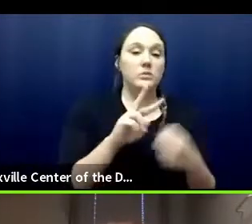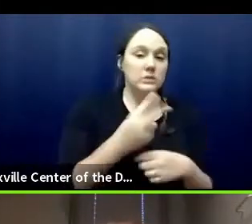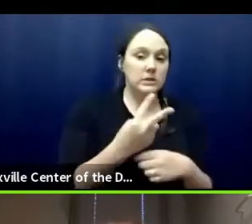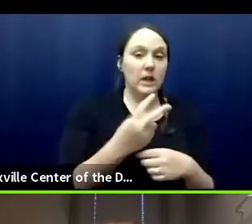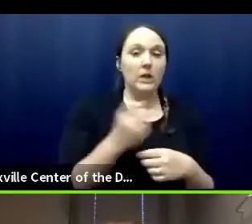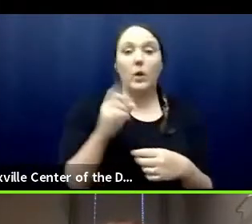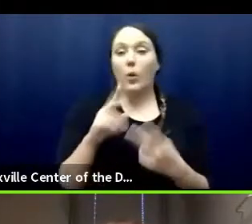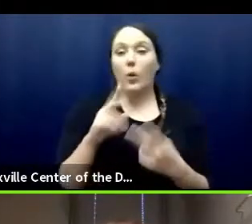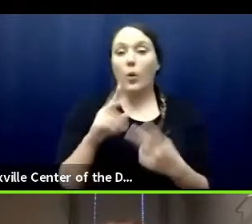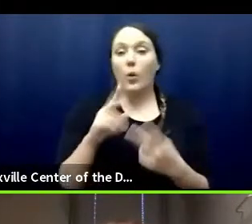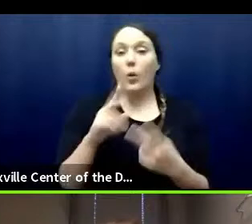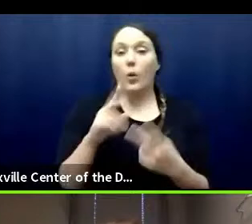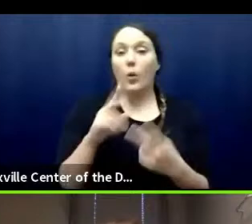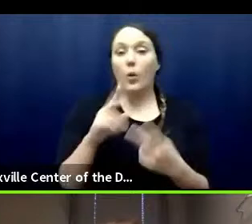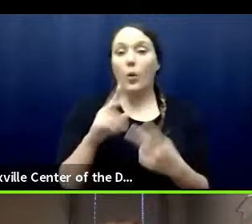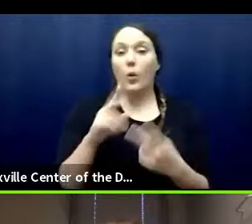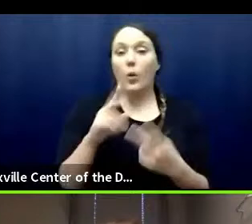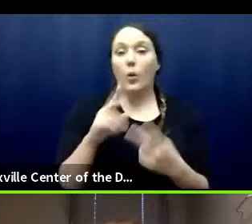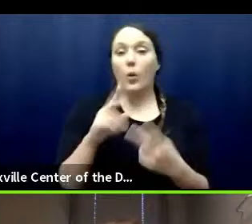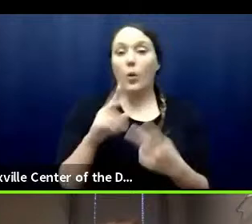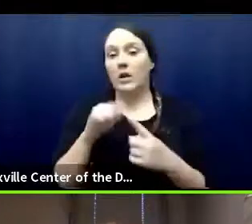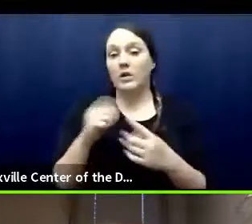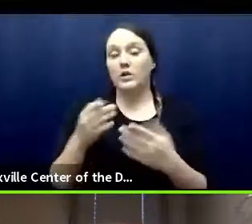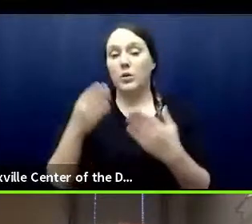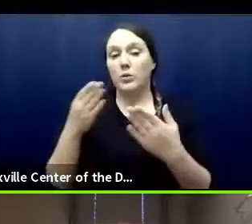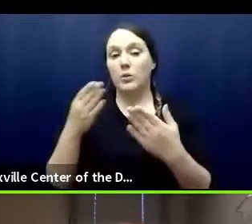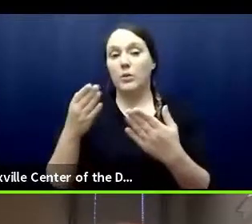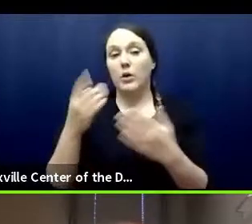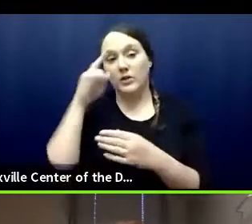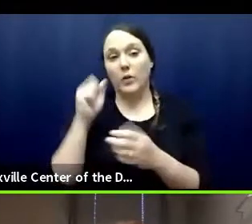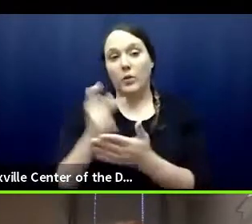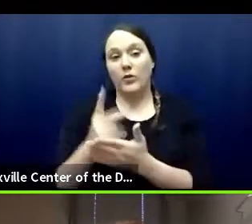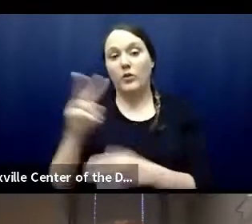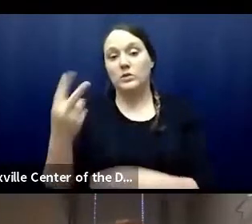go directly to a motion for approval in a second.